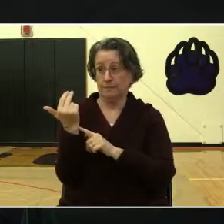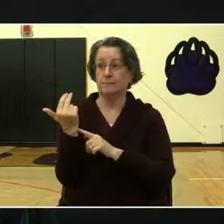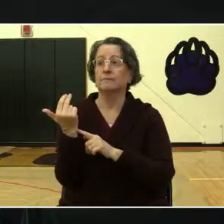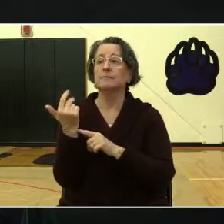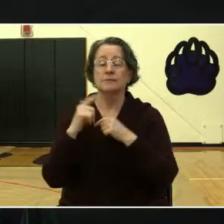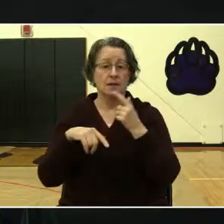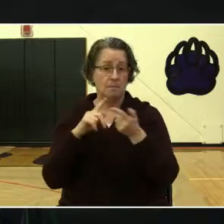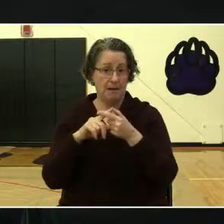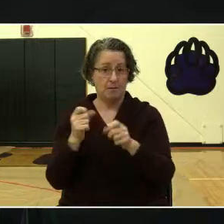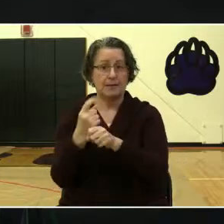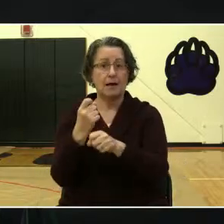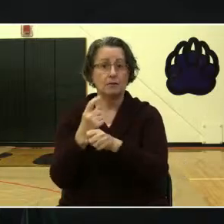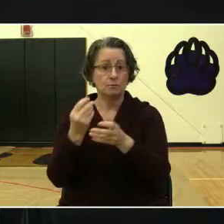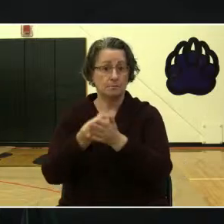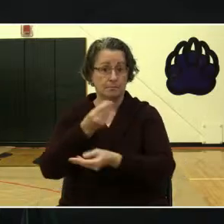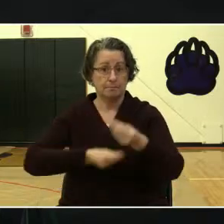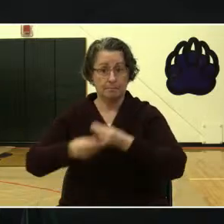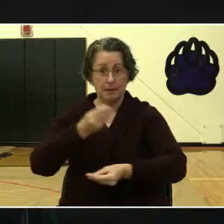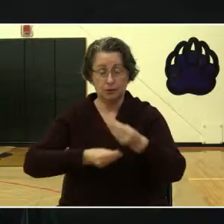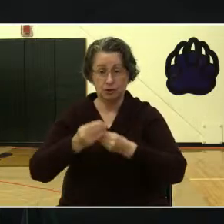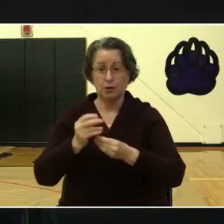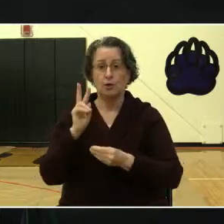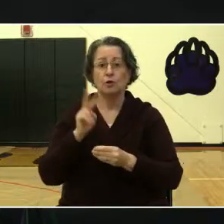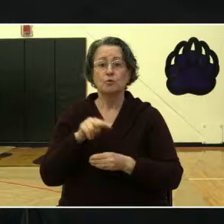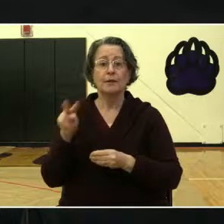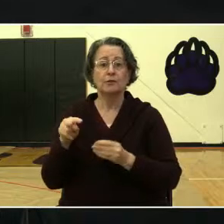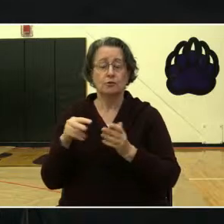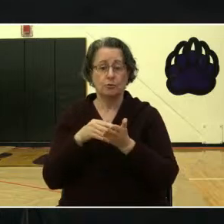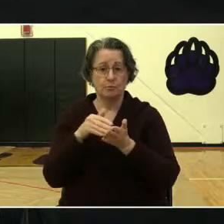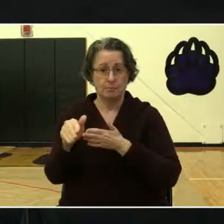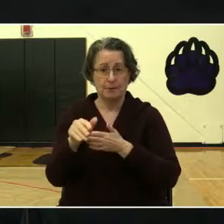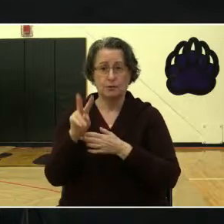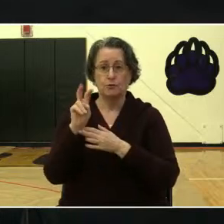annual budget of 22 million